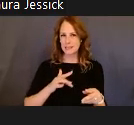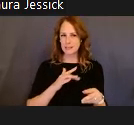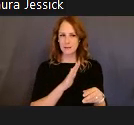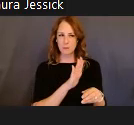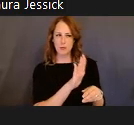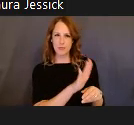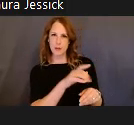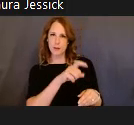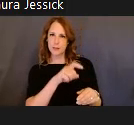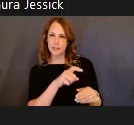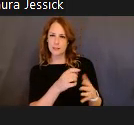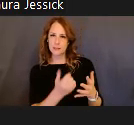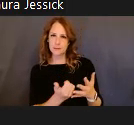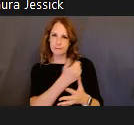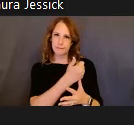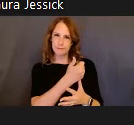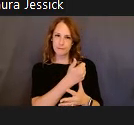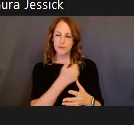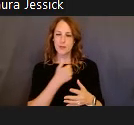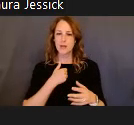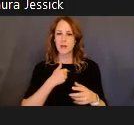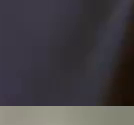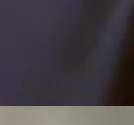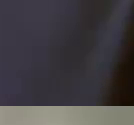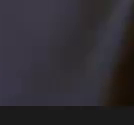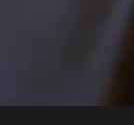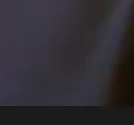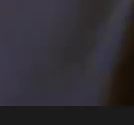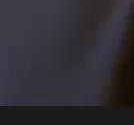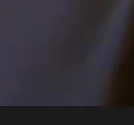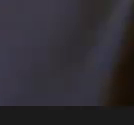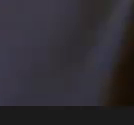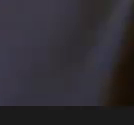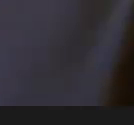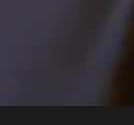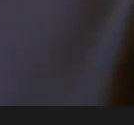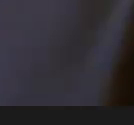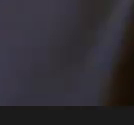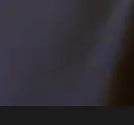first and foremost. So I'm gonna stop sharing so that I can